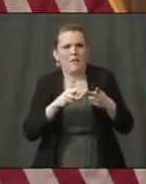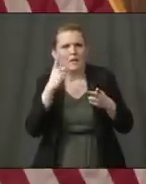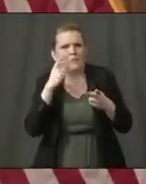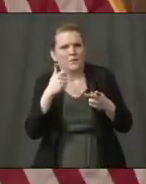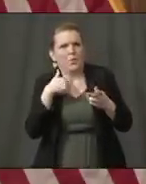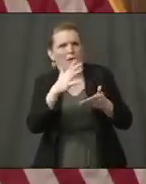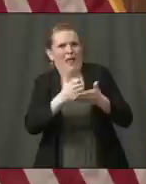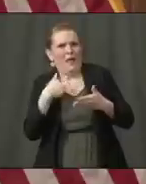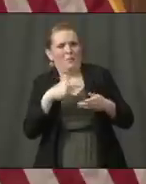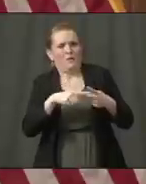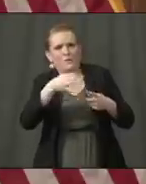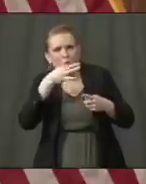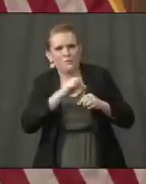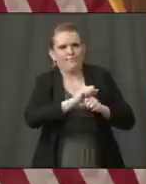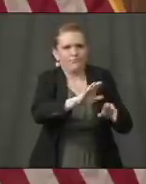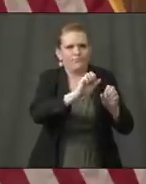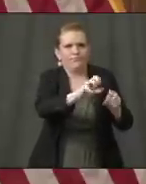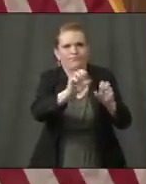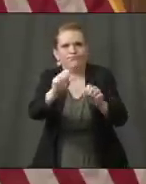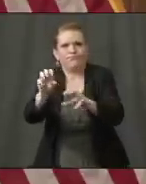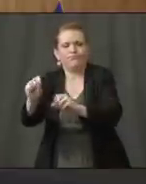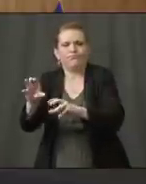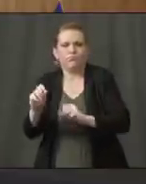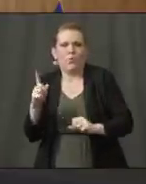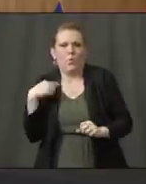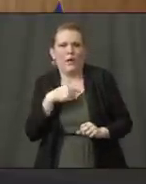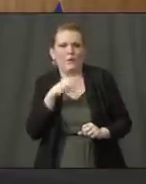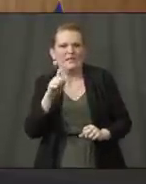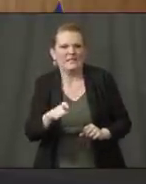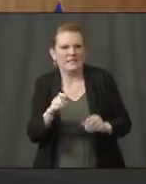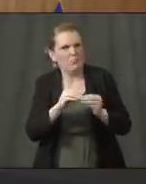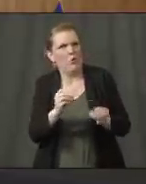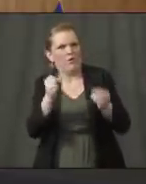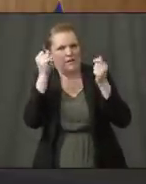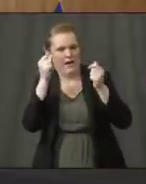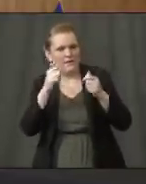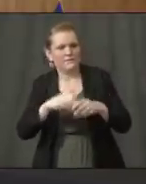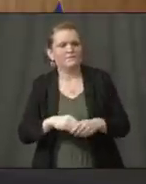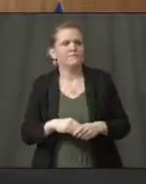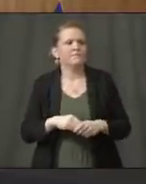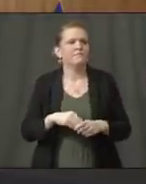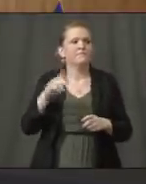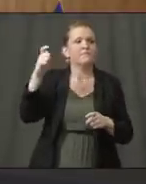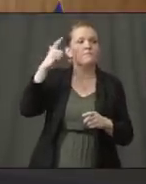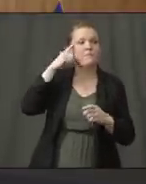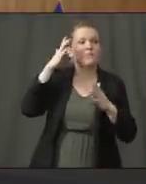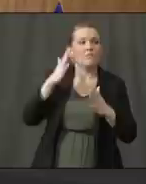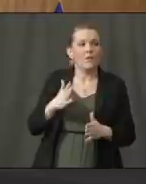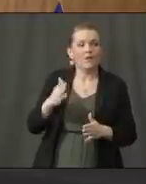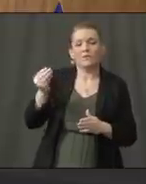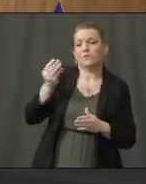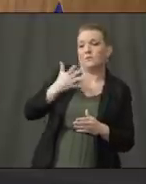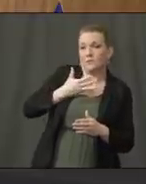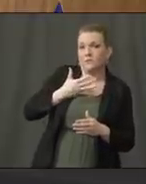possible. Thank you. And I was just notified that Massachusetts has just joined the partnership,